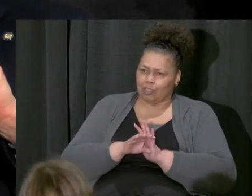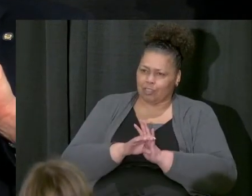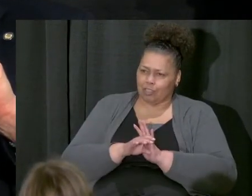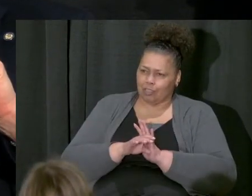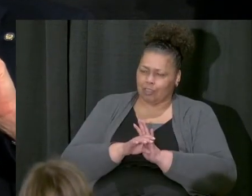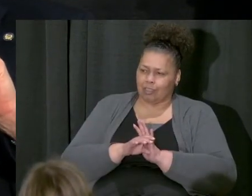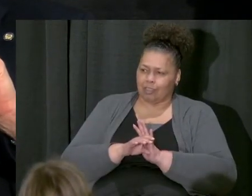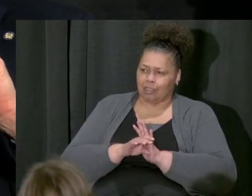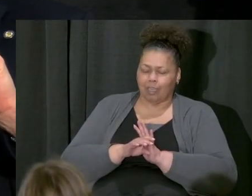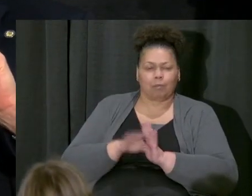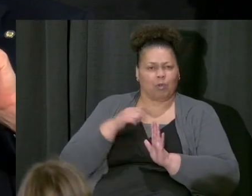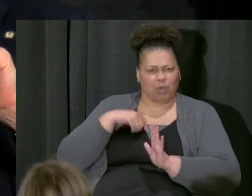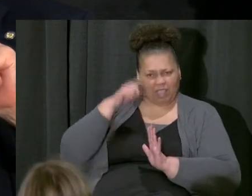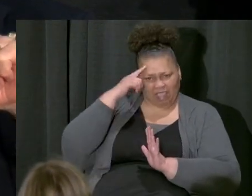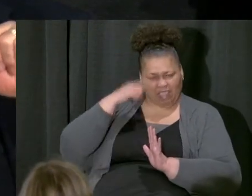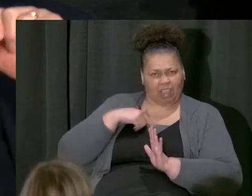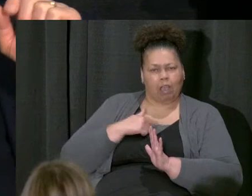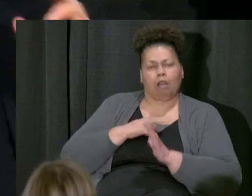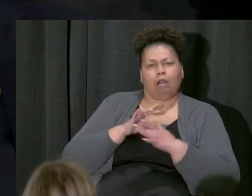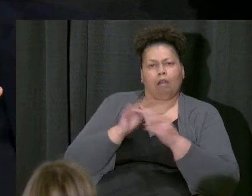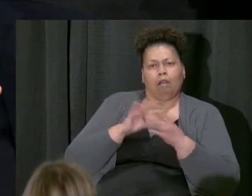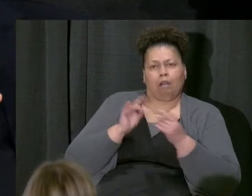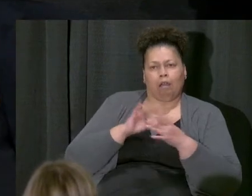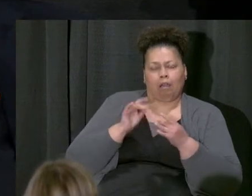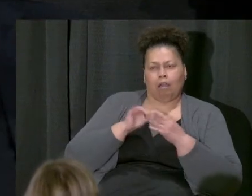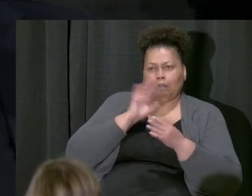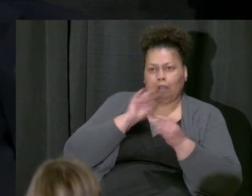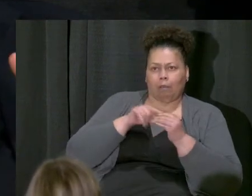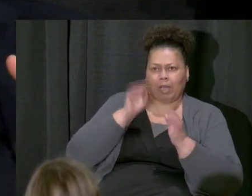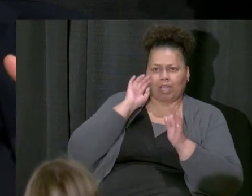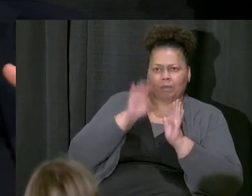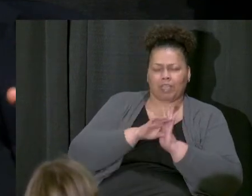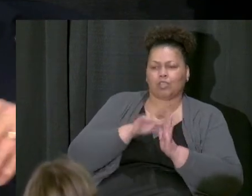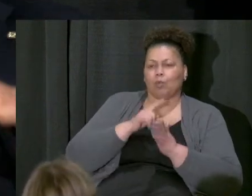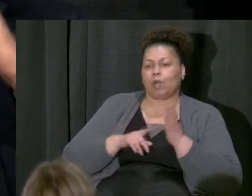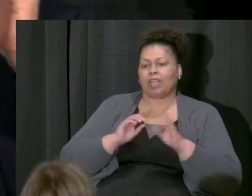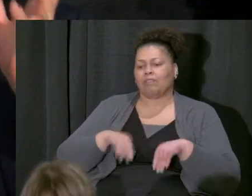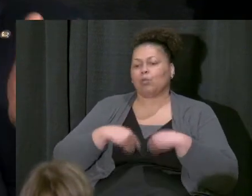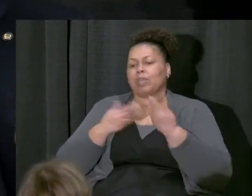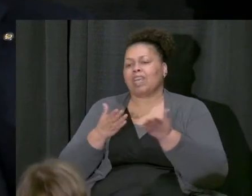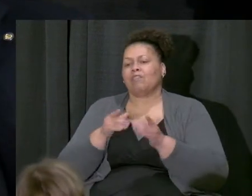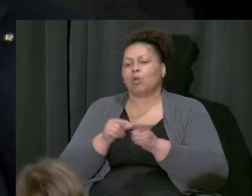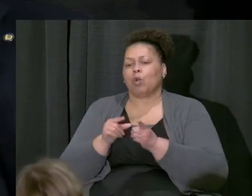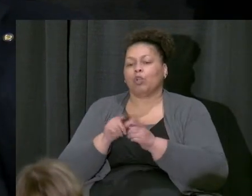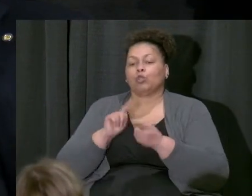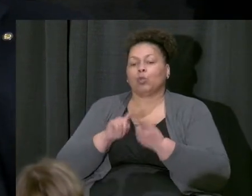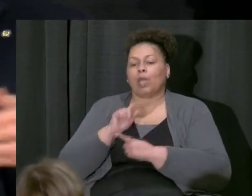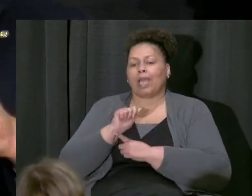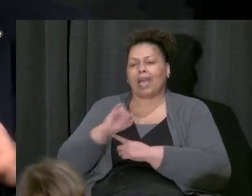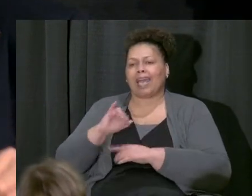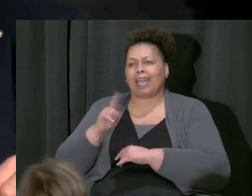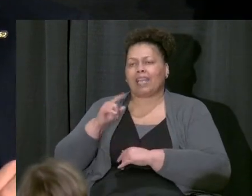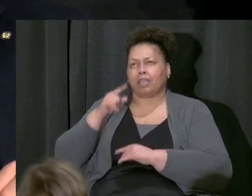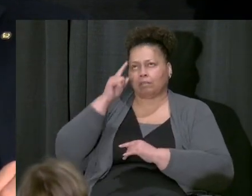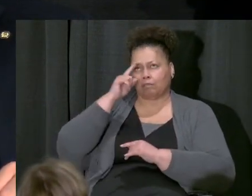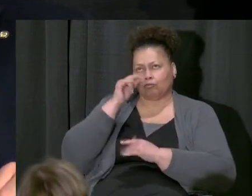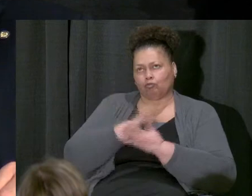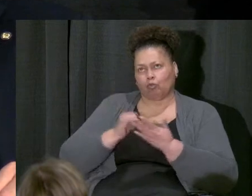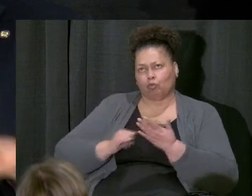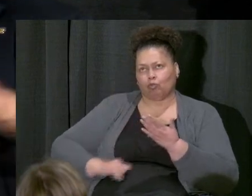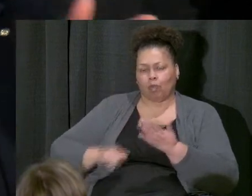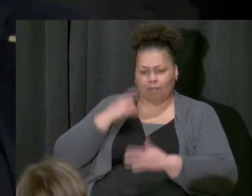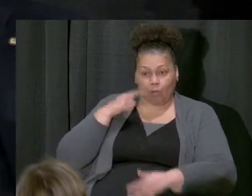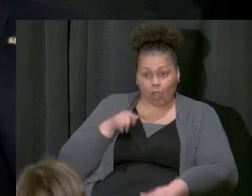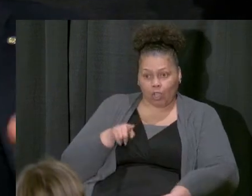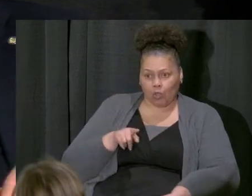revealed to us that what if you gave the AI 1,000 words and it drew the image for you or for her